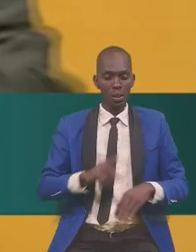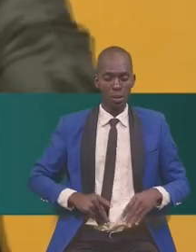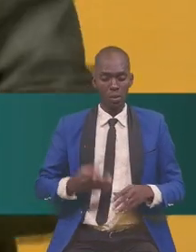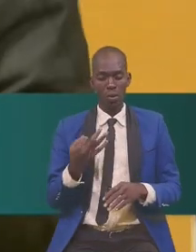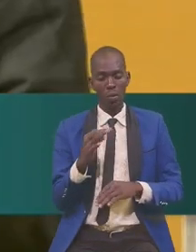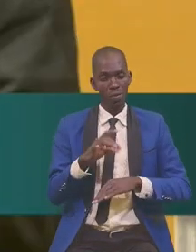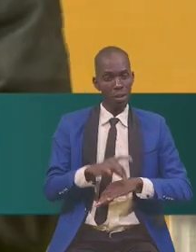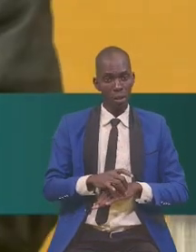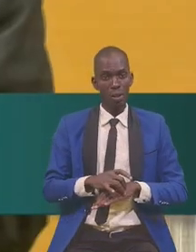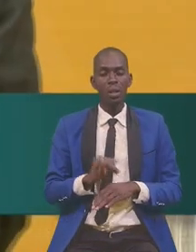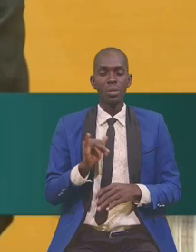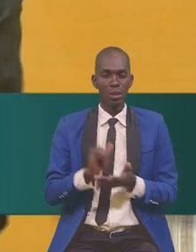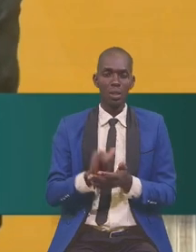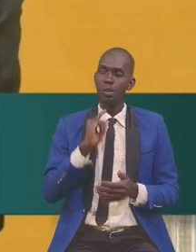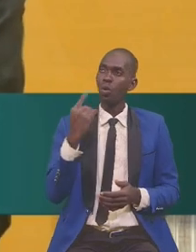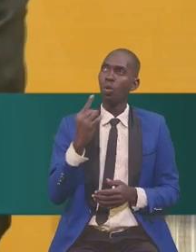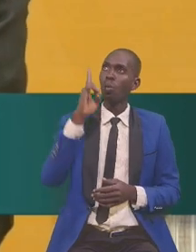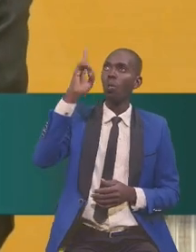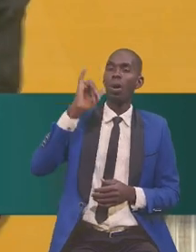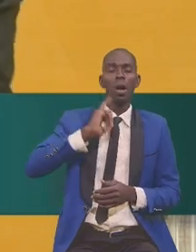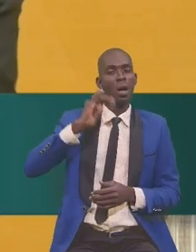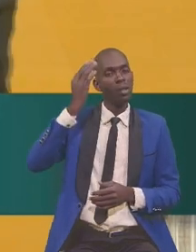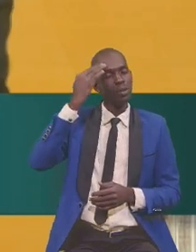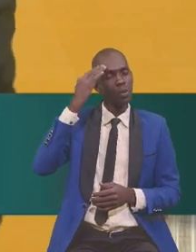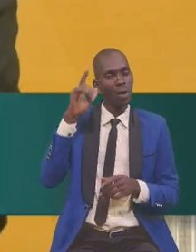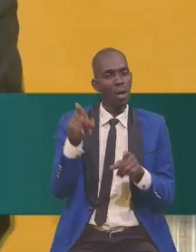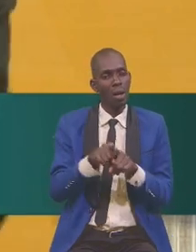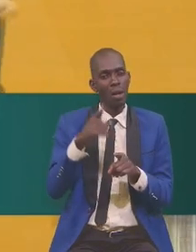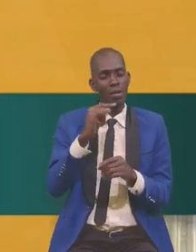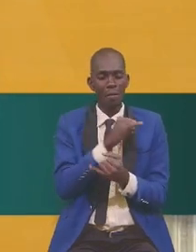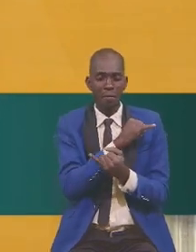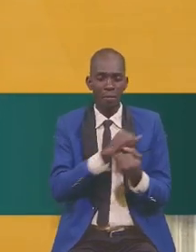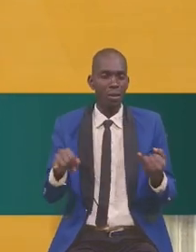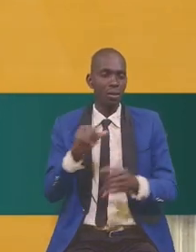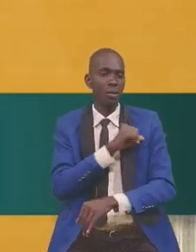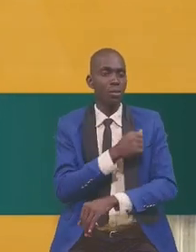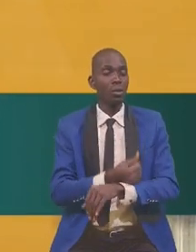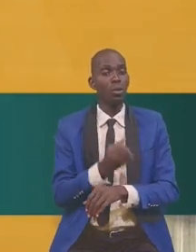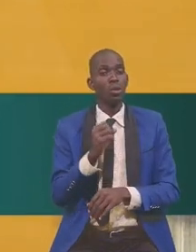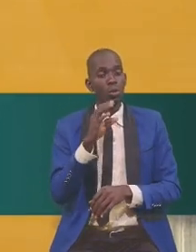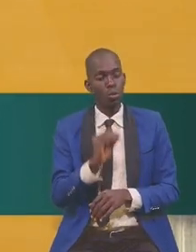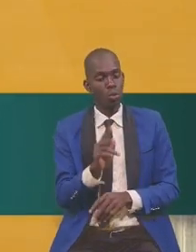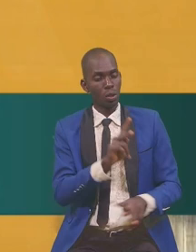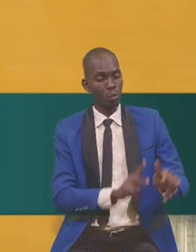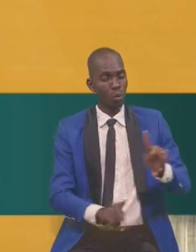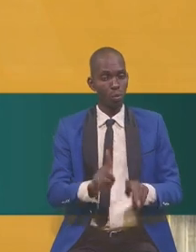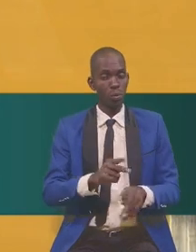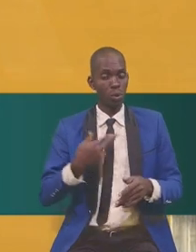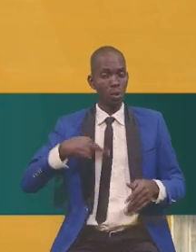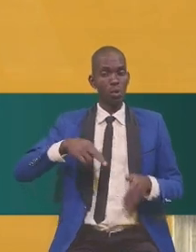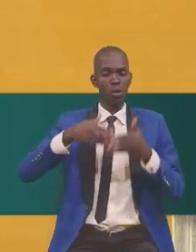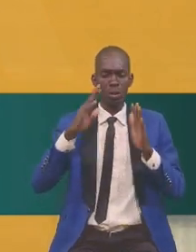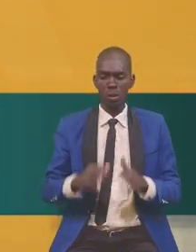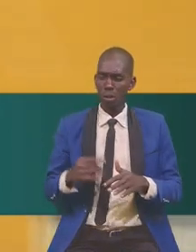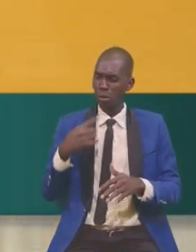that's the one I knew that is the final authority. So they said, did we not